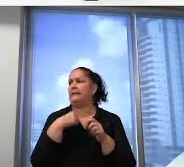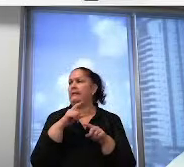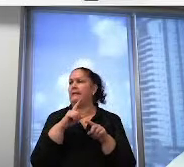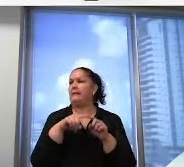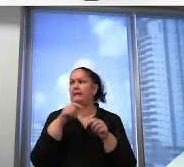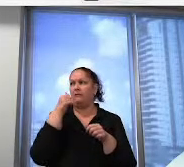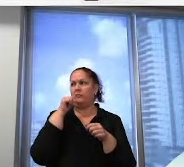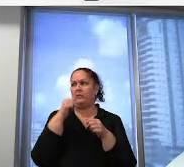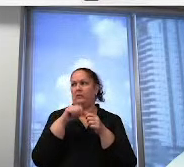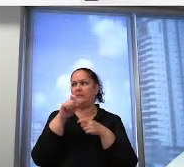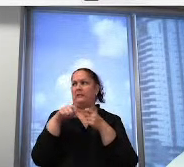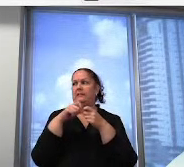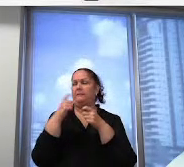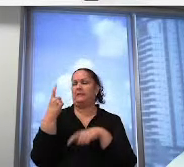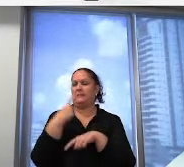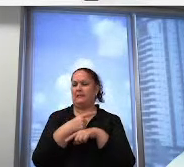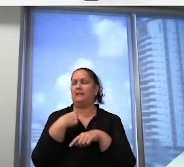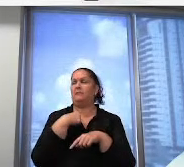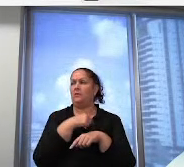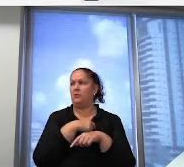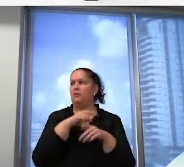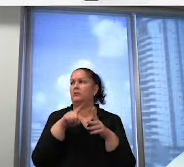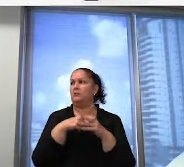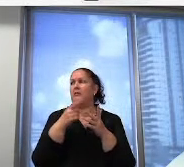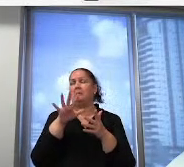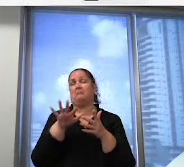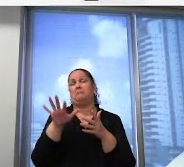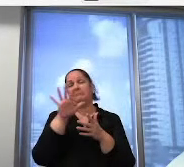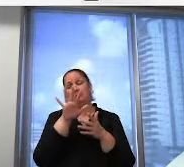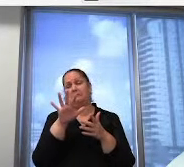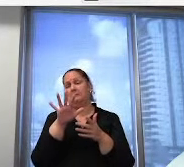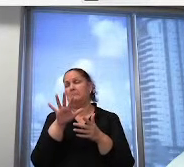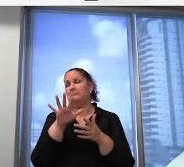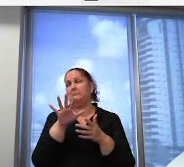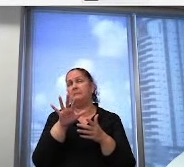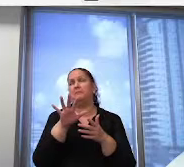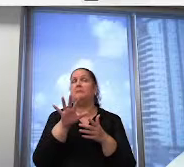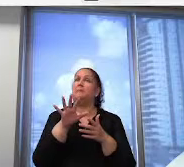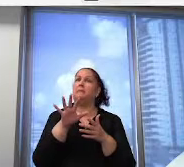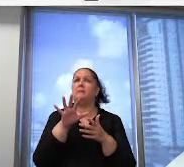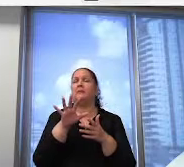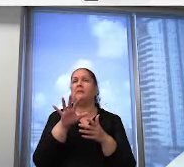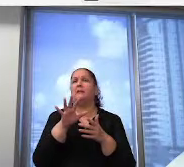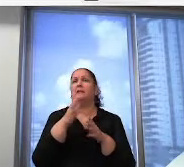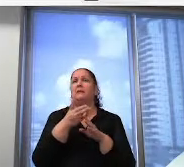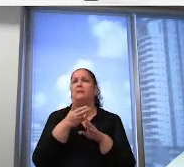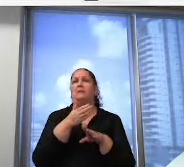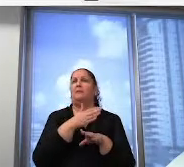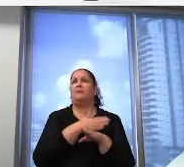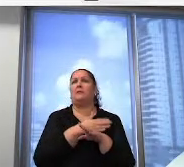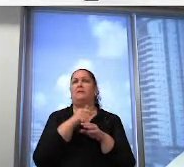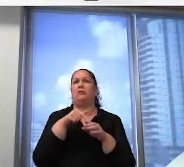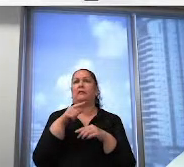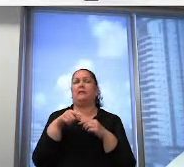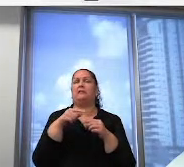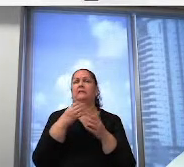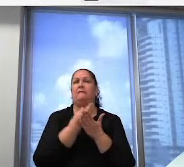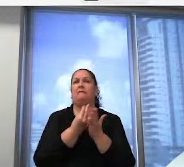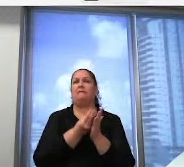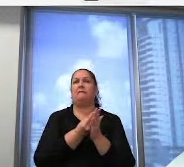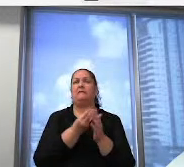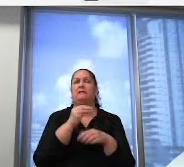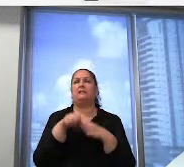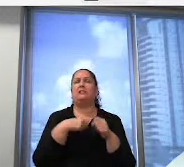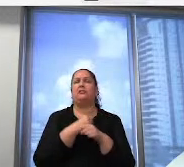I won't be able to recall the exact date, but we started, I'll give you a rough. It was in just prior to this fiscal